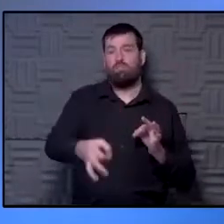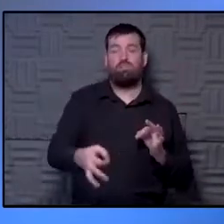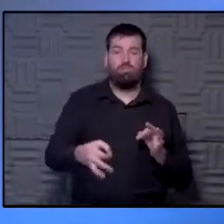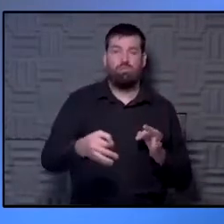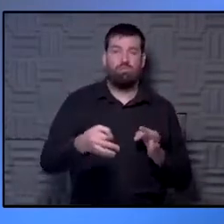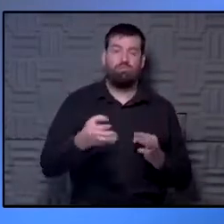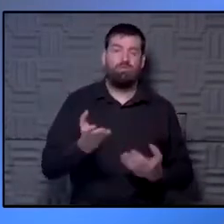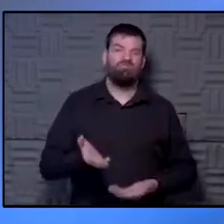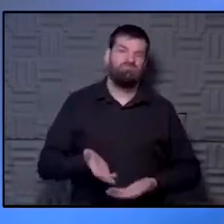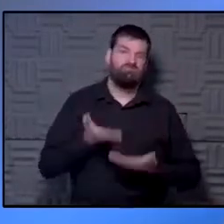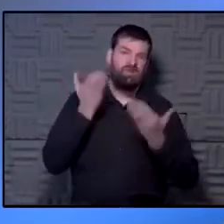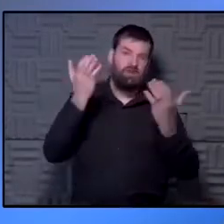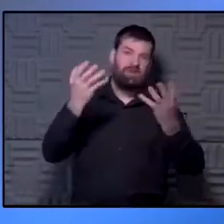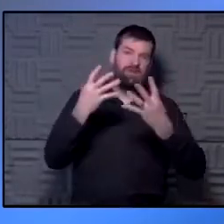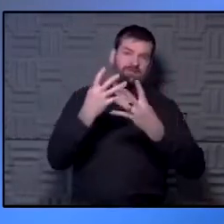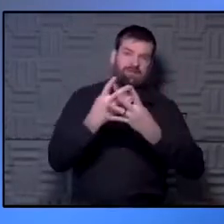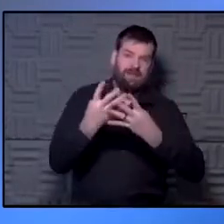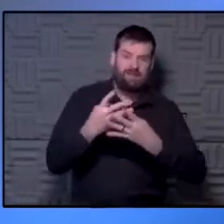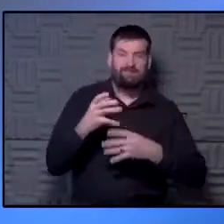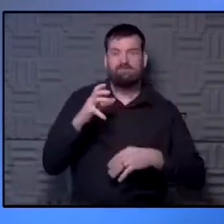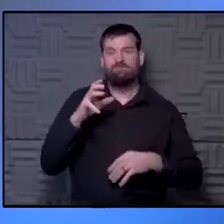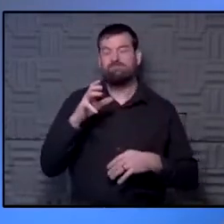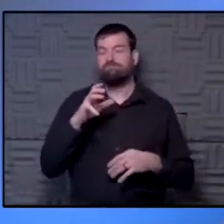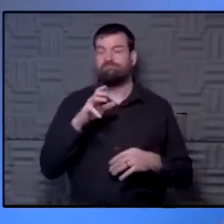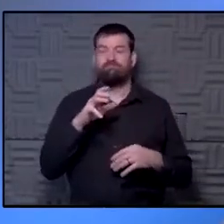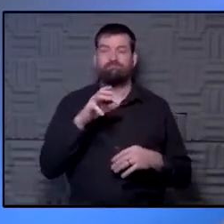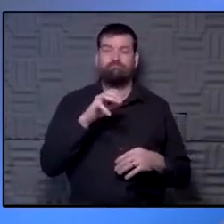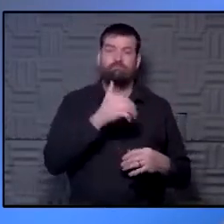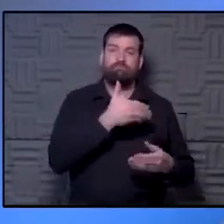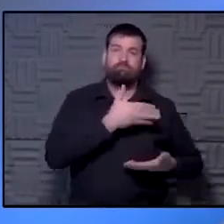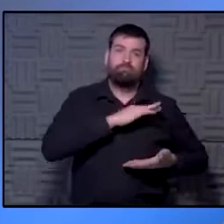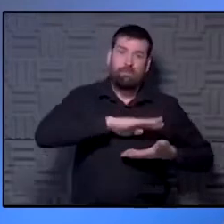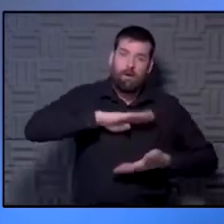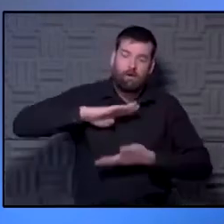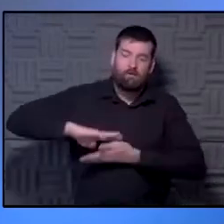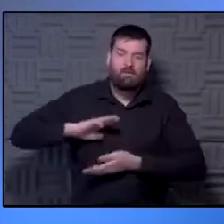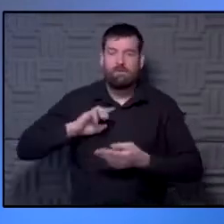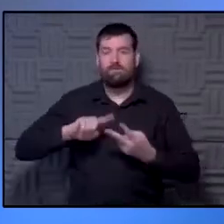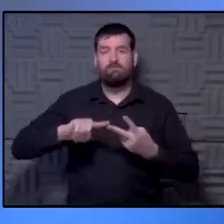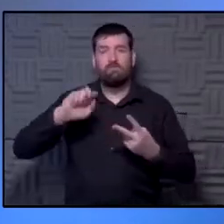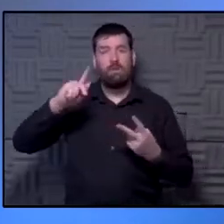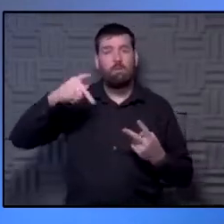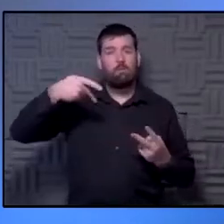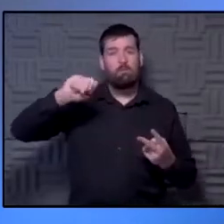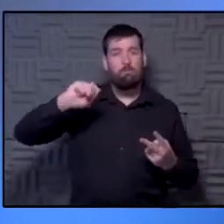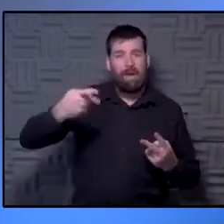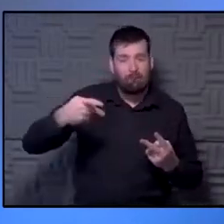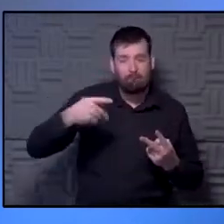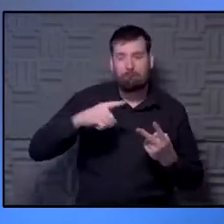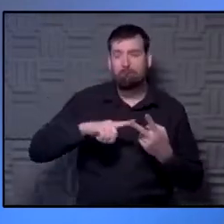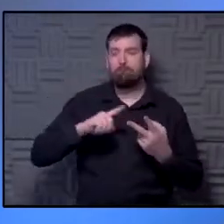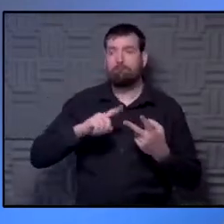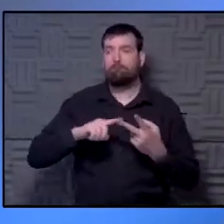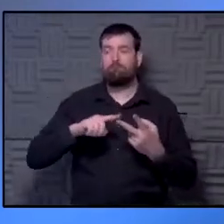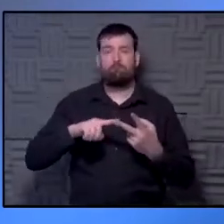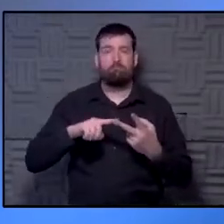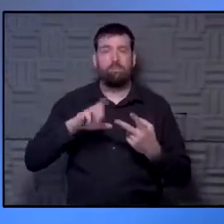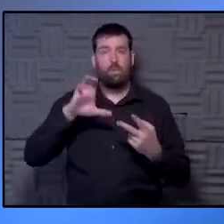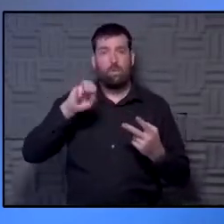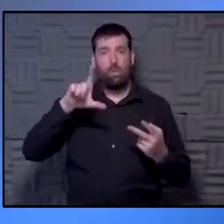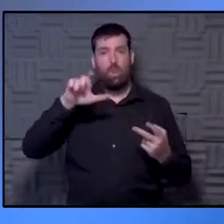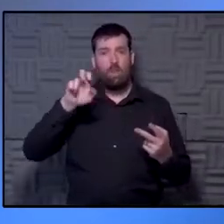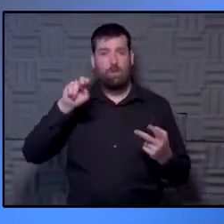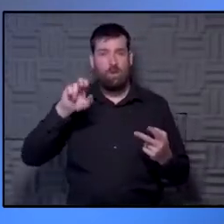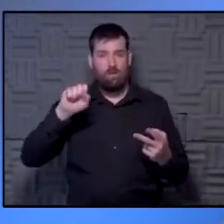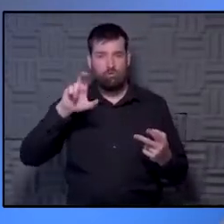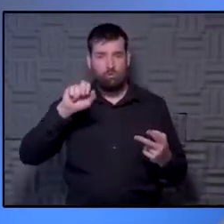recommended cancer screenings like mammography, colonoscopy, pap smears, and the like. Over the last